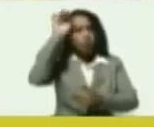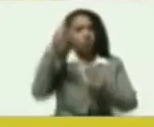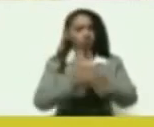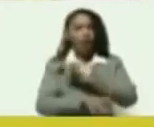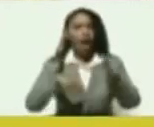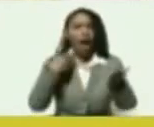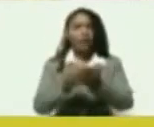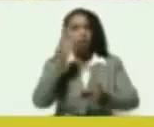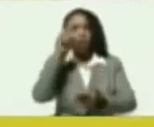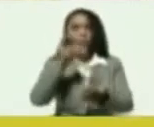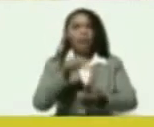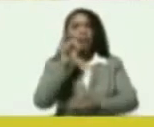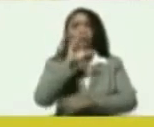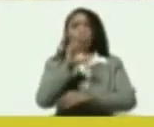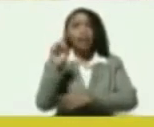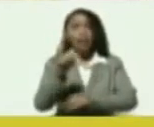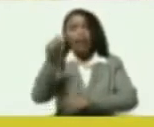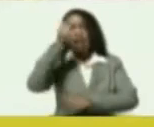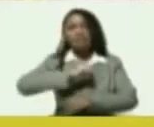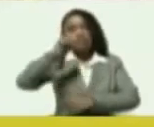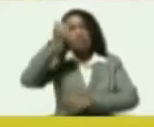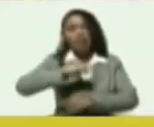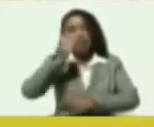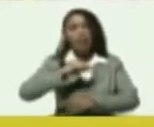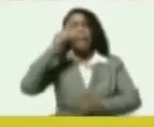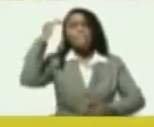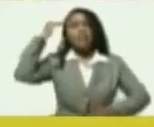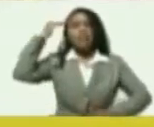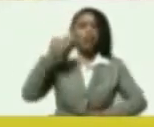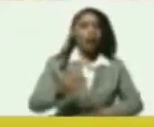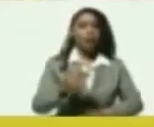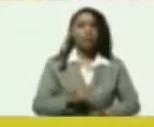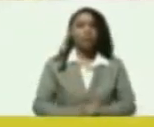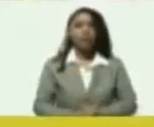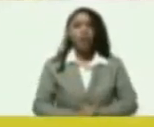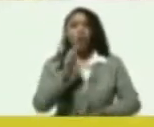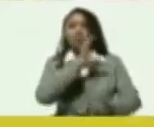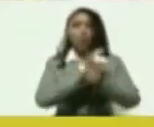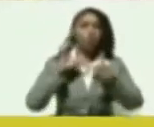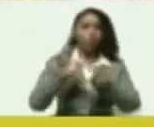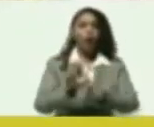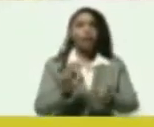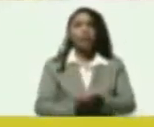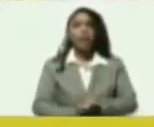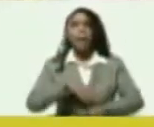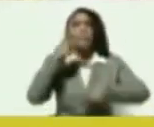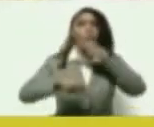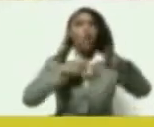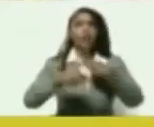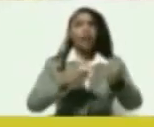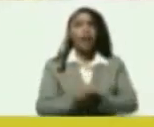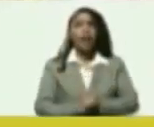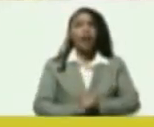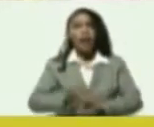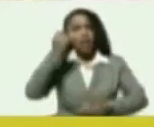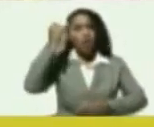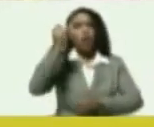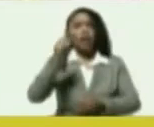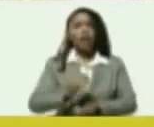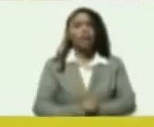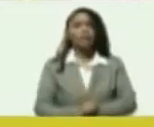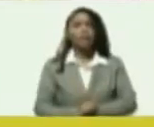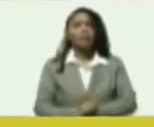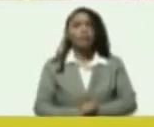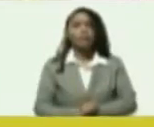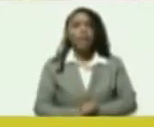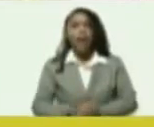come, till 2030 and on. The military resistance, cultural resistance, political resistance,